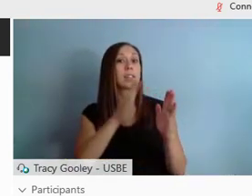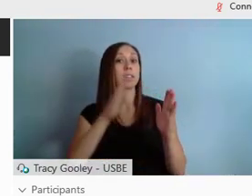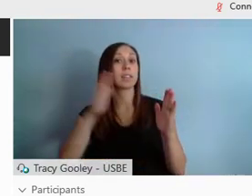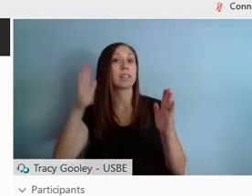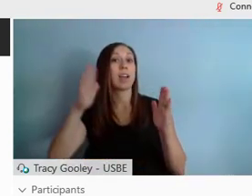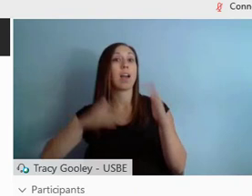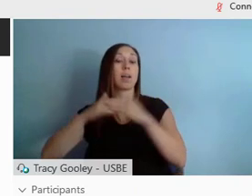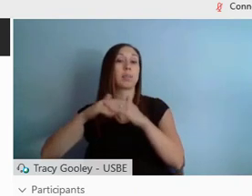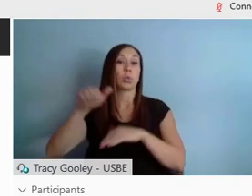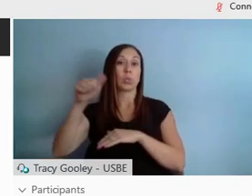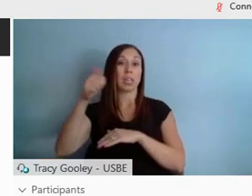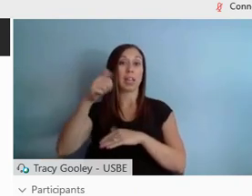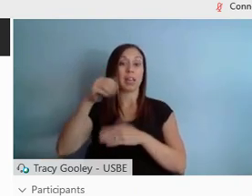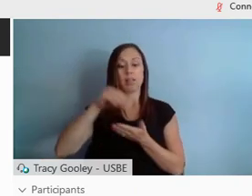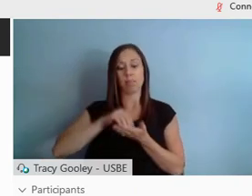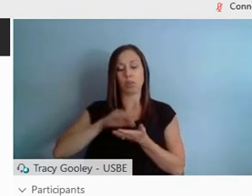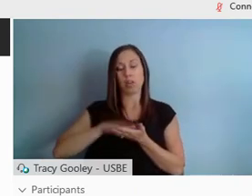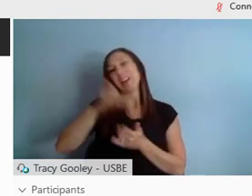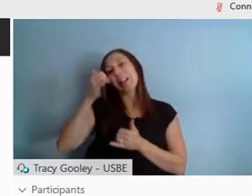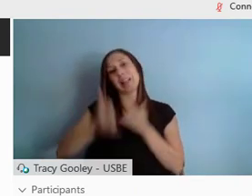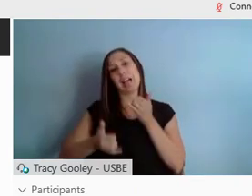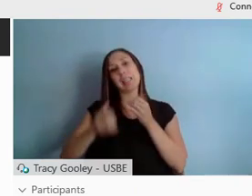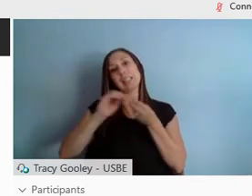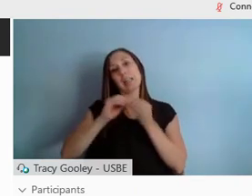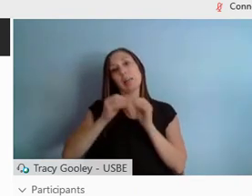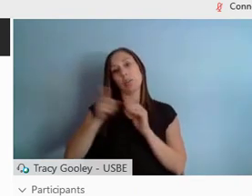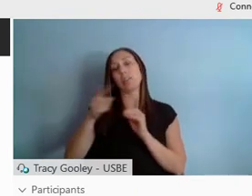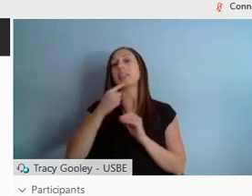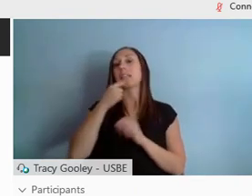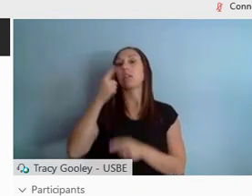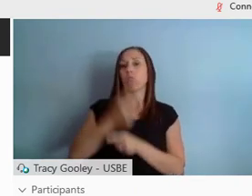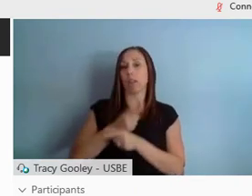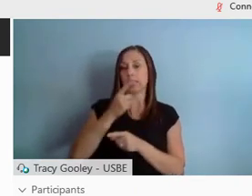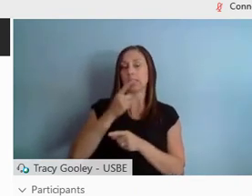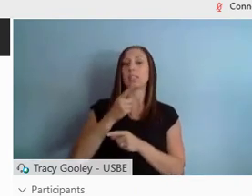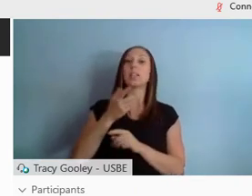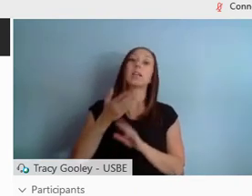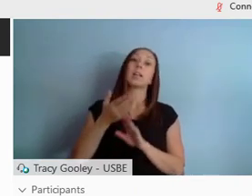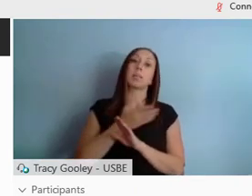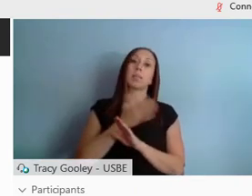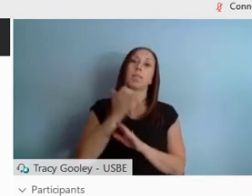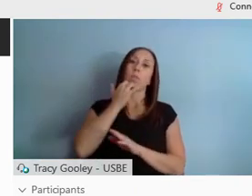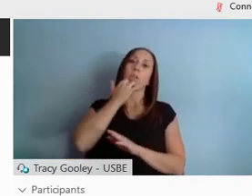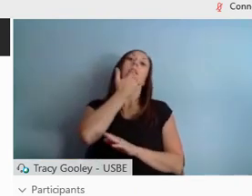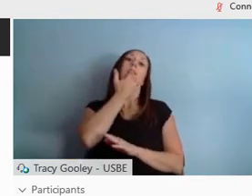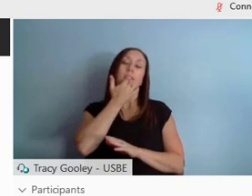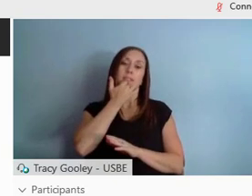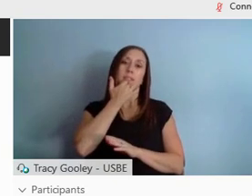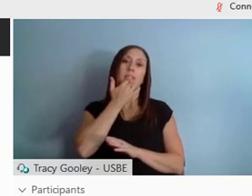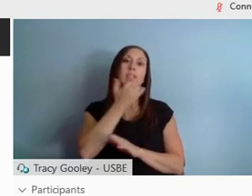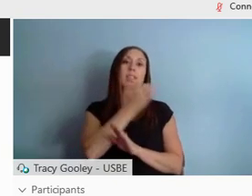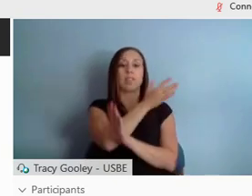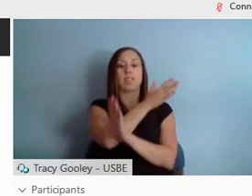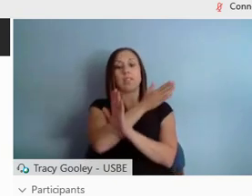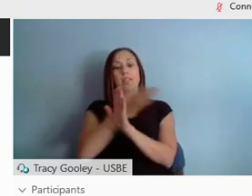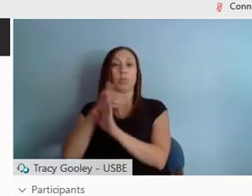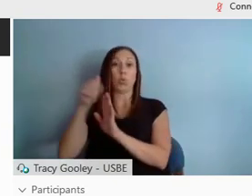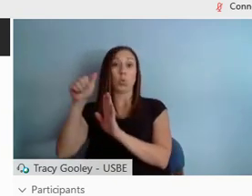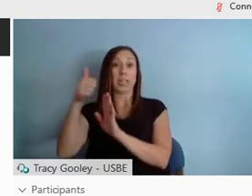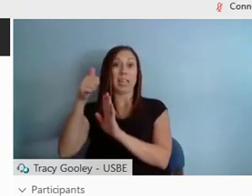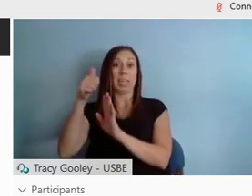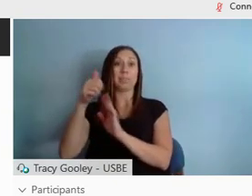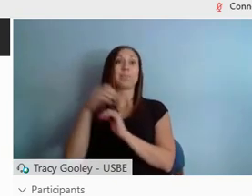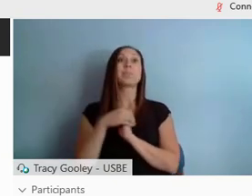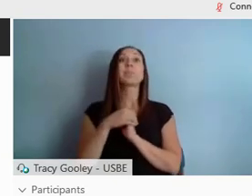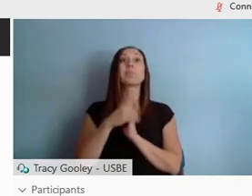up to 10. Record the last number that the student said correctly before an error up to 10. So if we